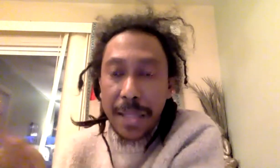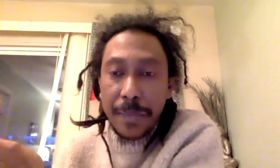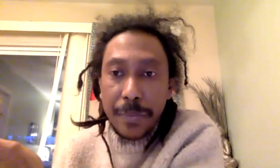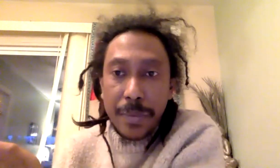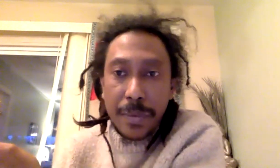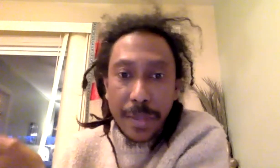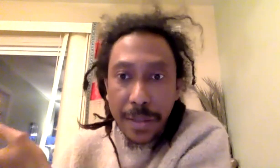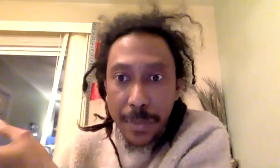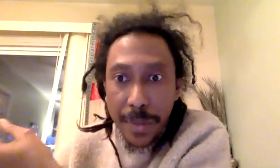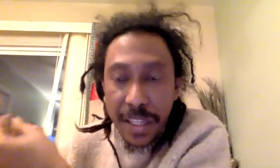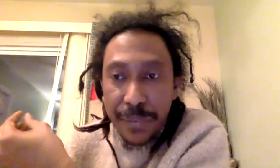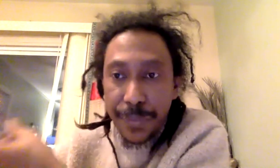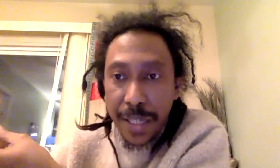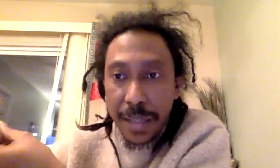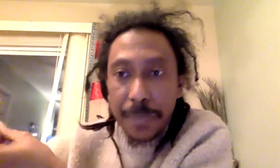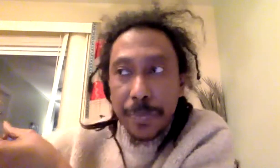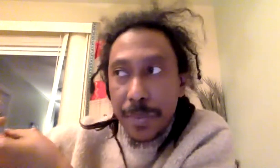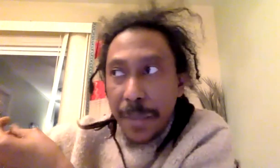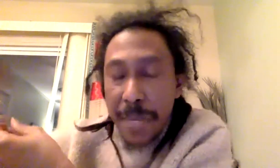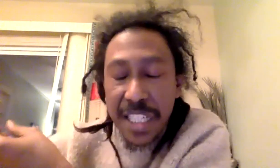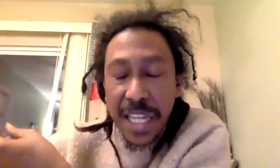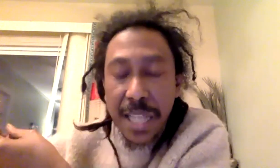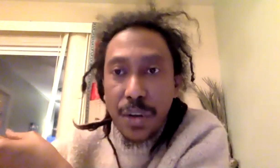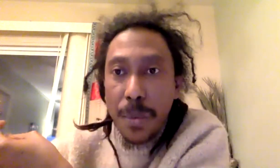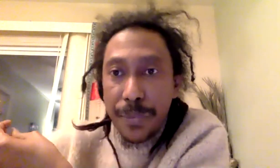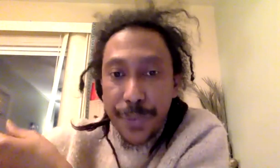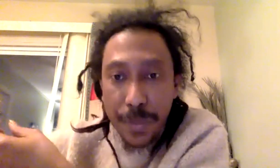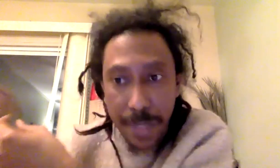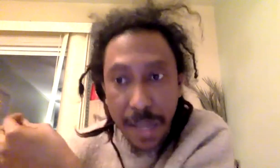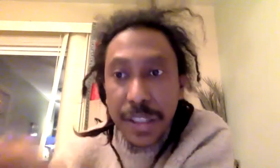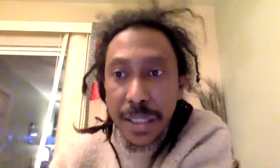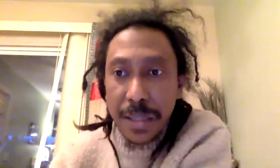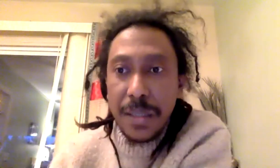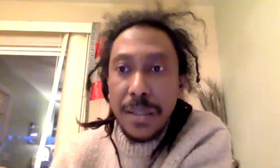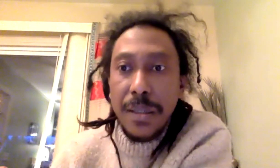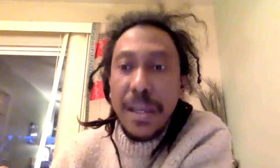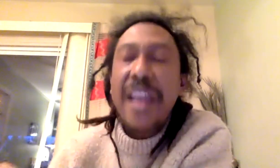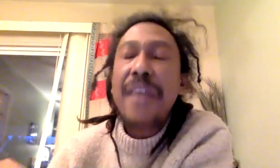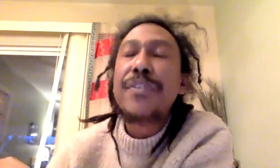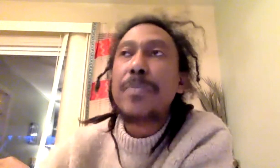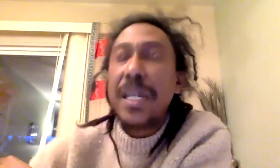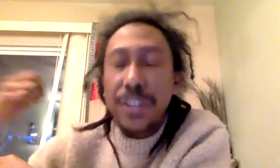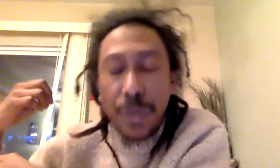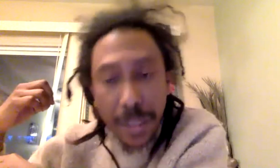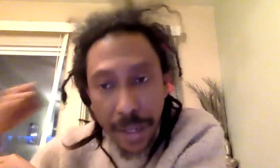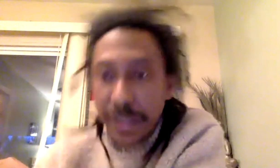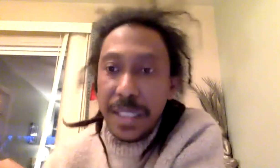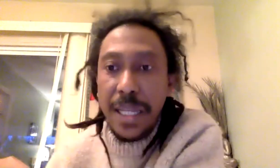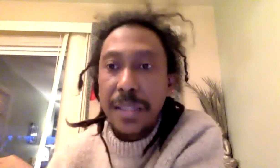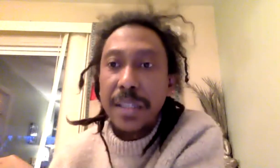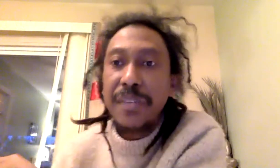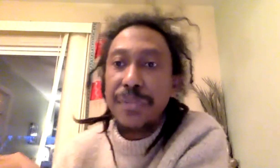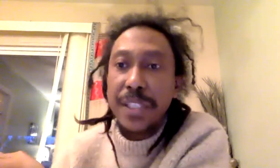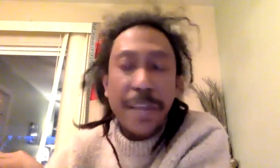But if the message come from the ancestor, everybody's gonna